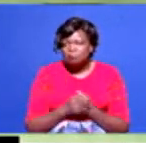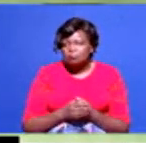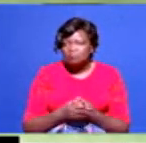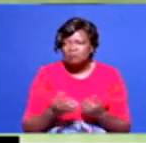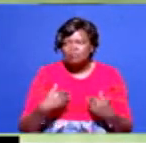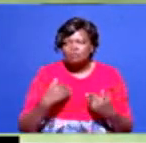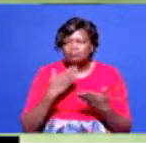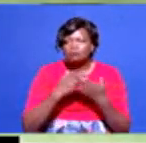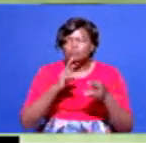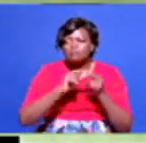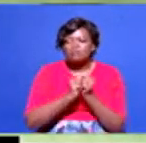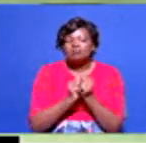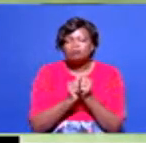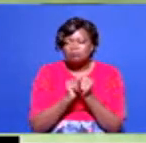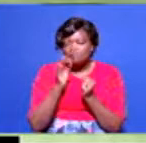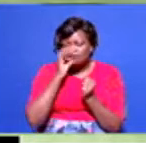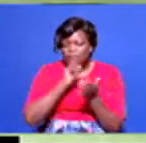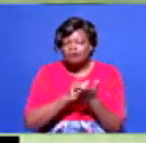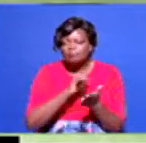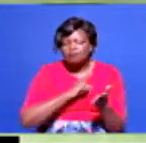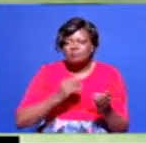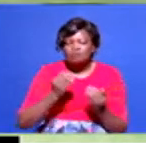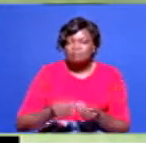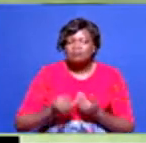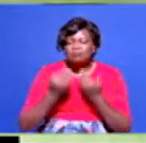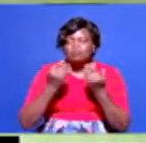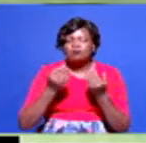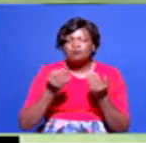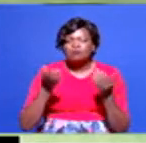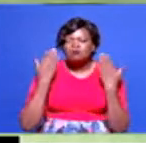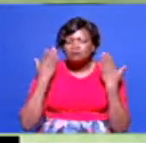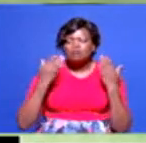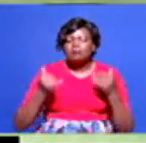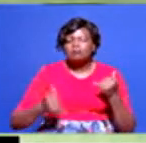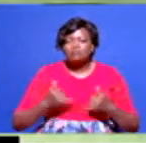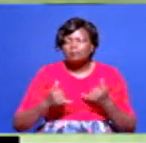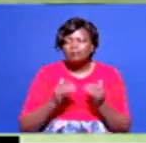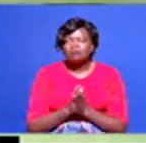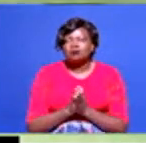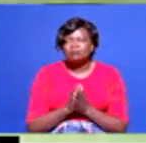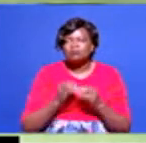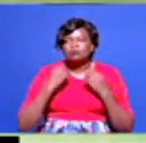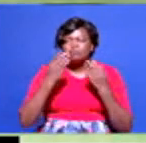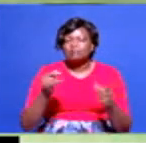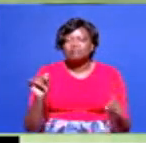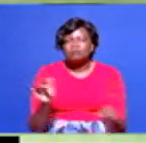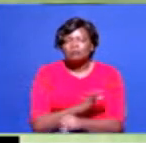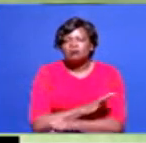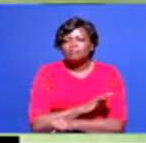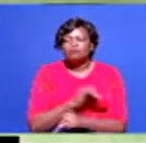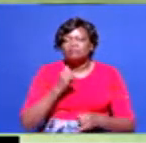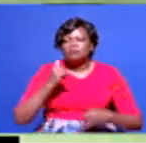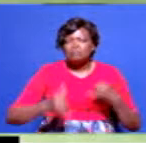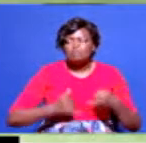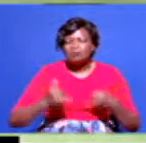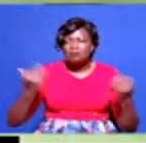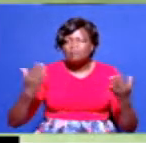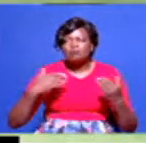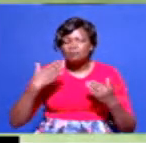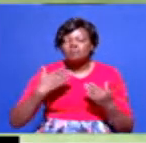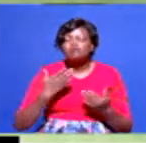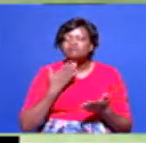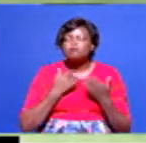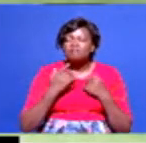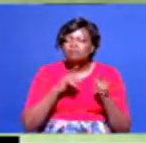with him, that the Lord may reward him with eternal happiness and give him great joy where he had always longed as a